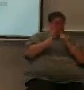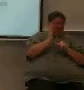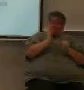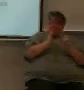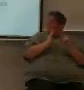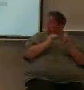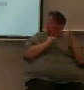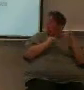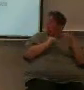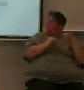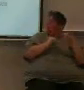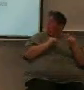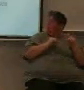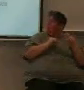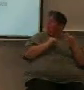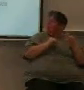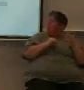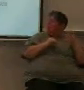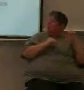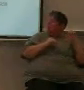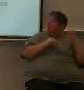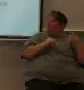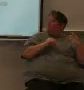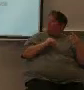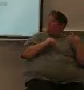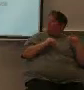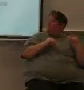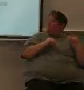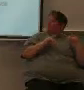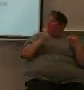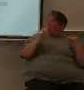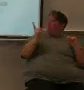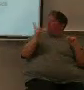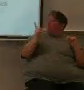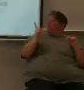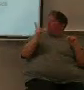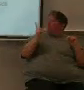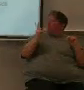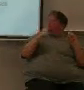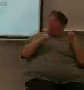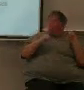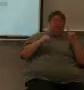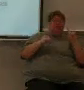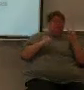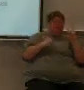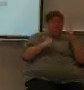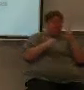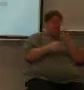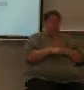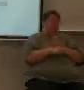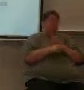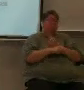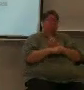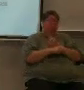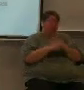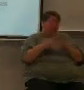be indicative of clean waters. So that's a very useful technique.